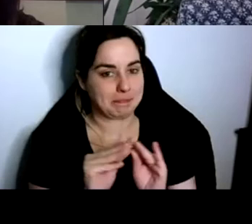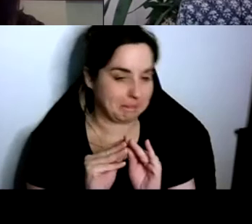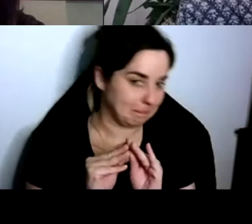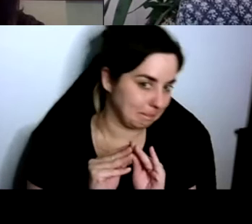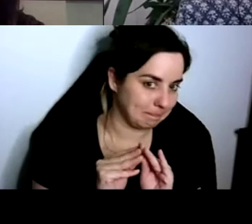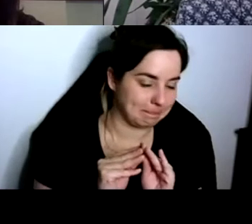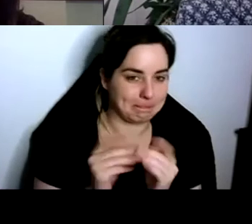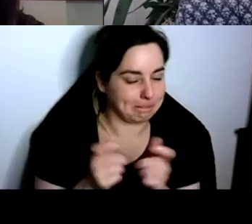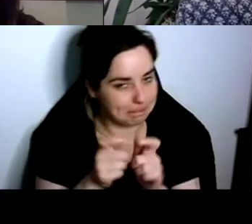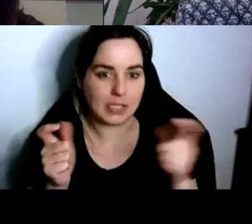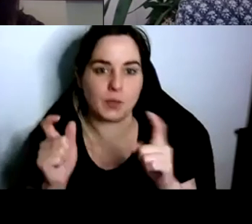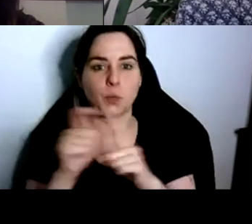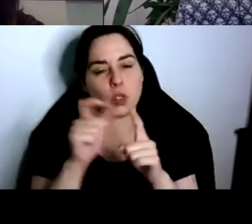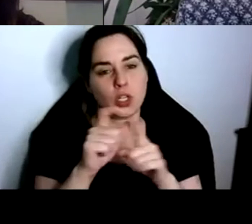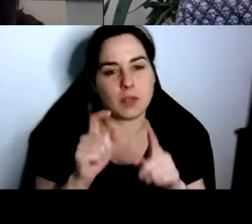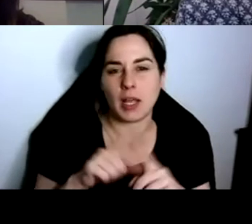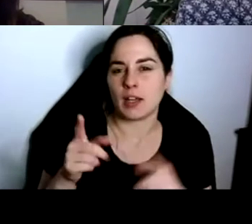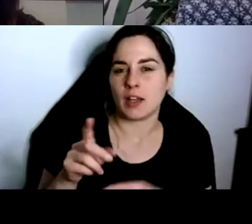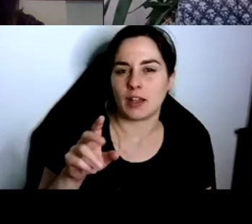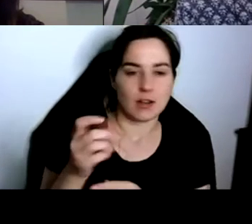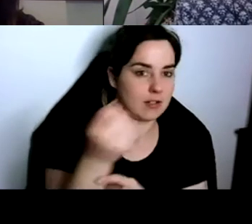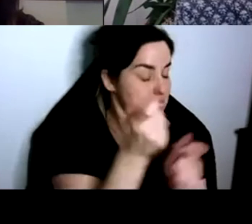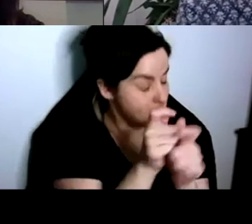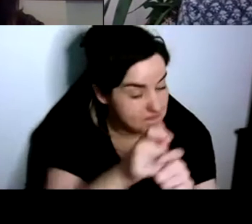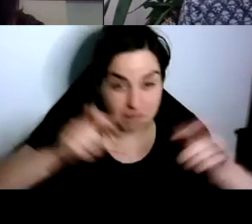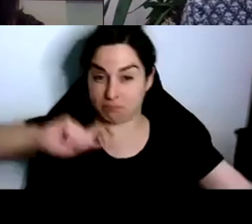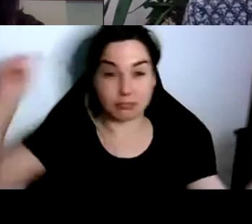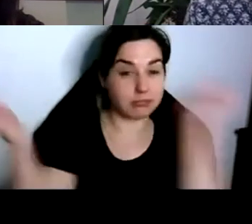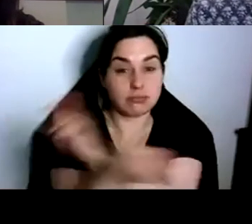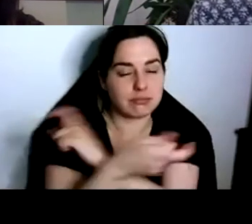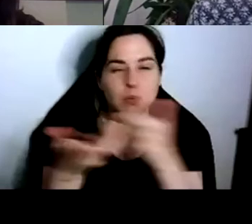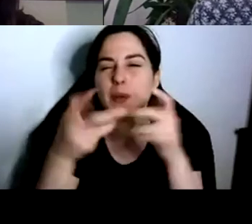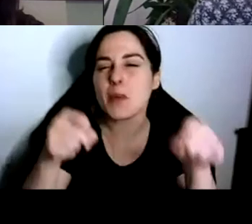limitations of art in relationship to crisis?